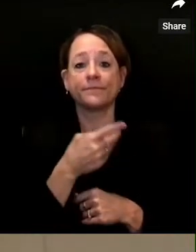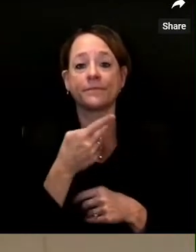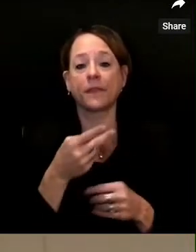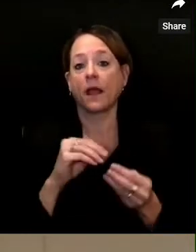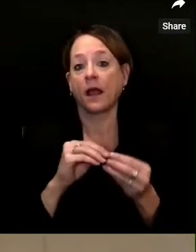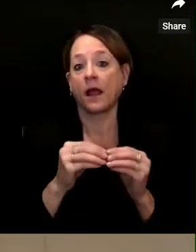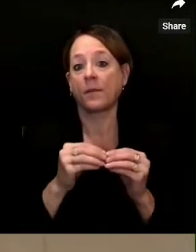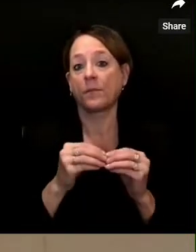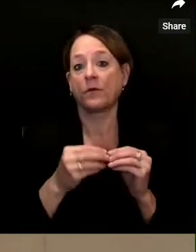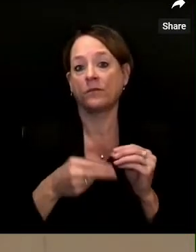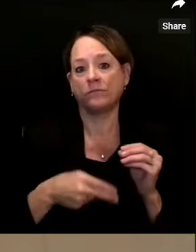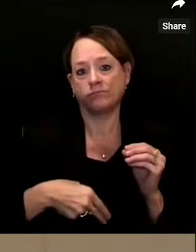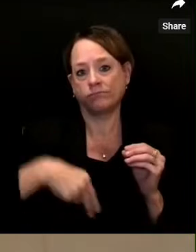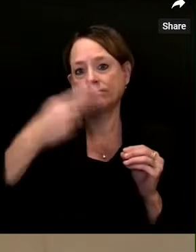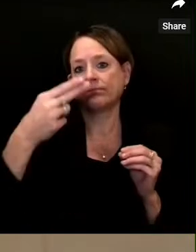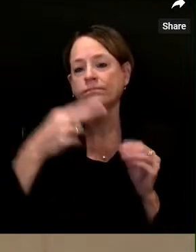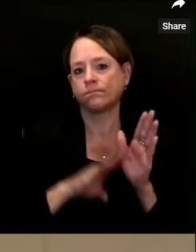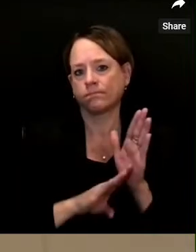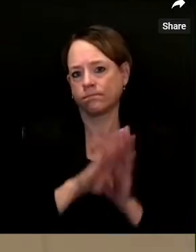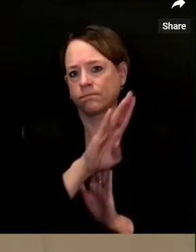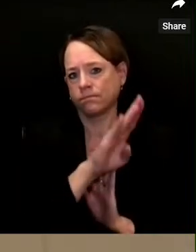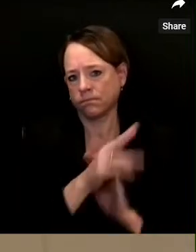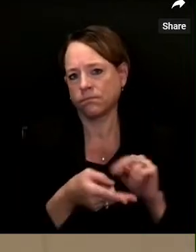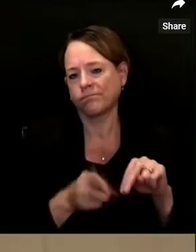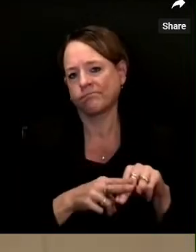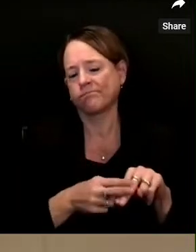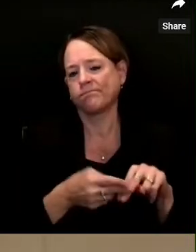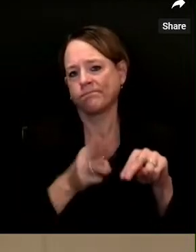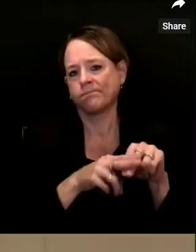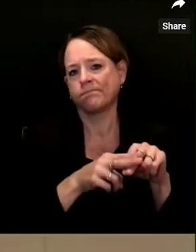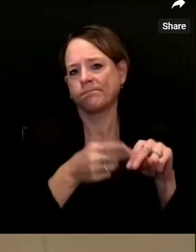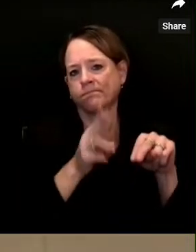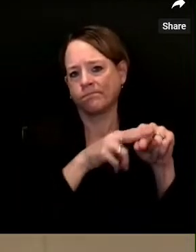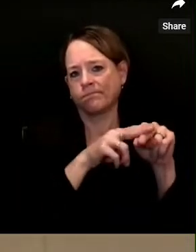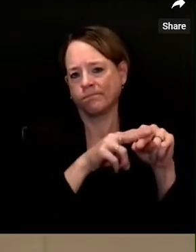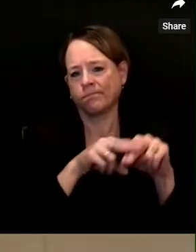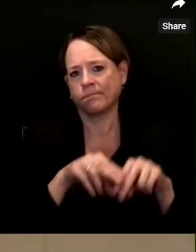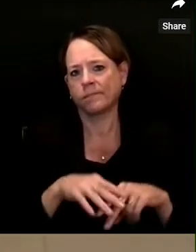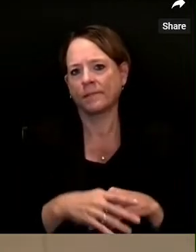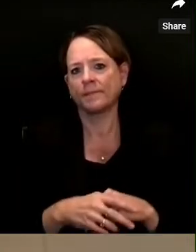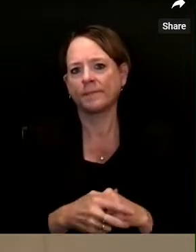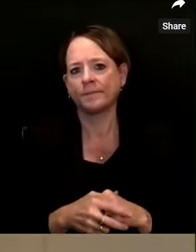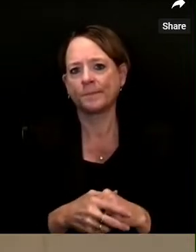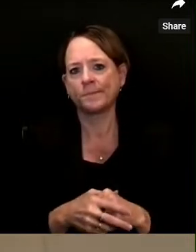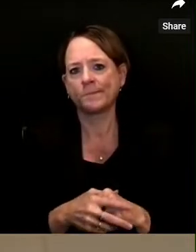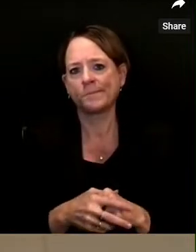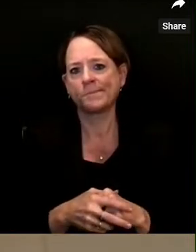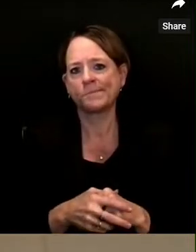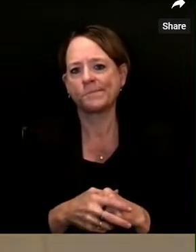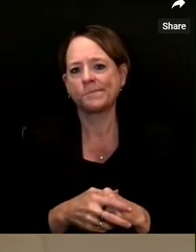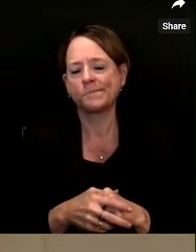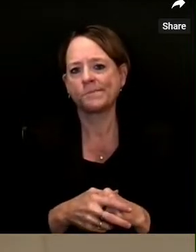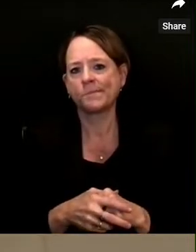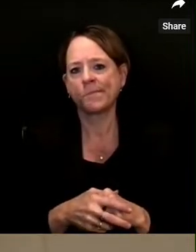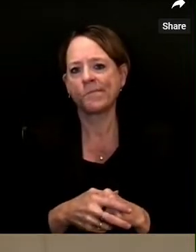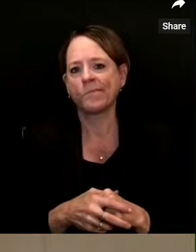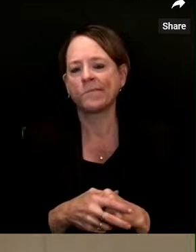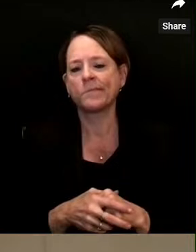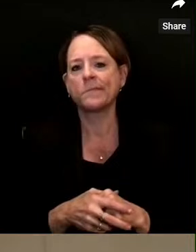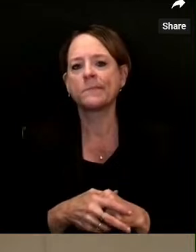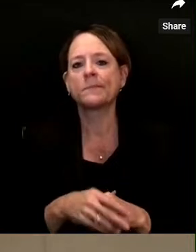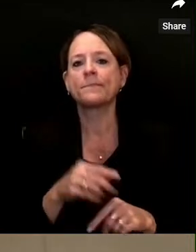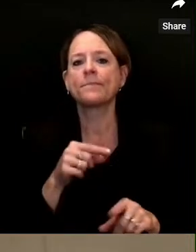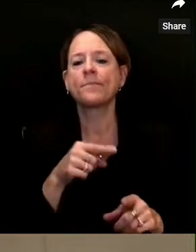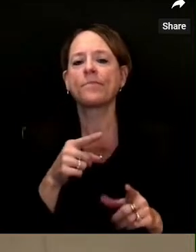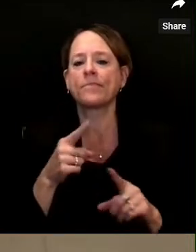increase in cases among people who've been previously vaccinated and people who have never been vaccinated.